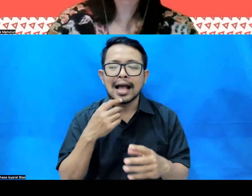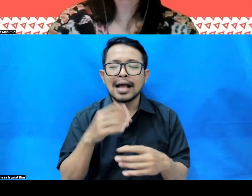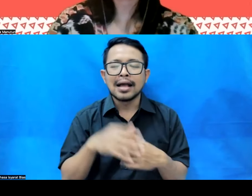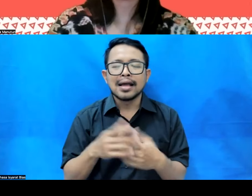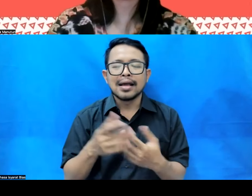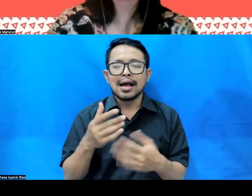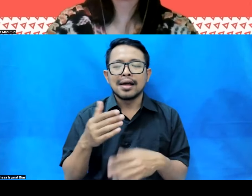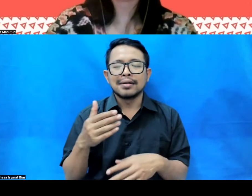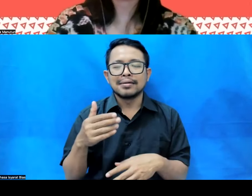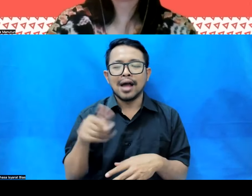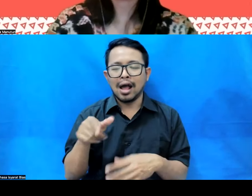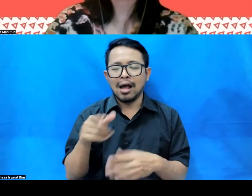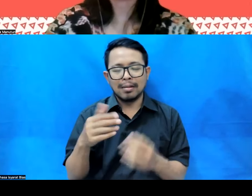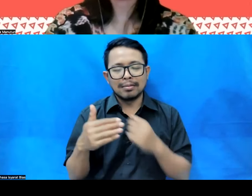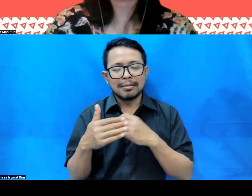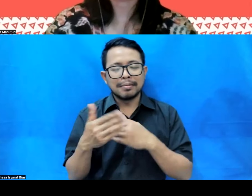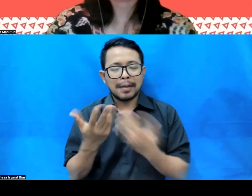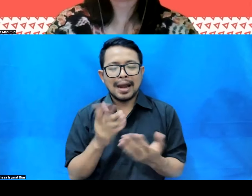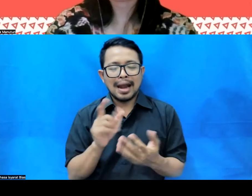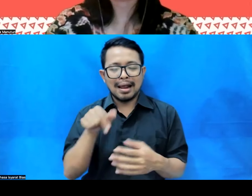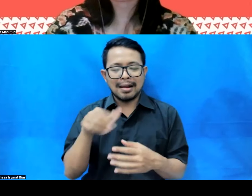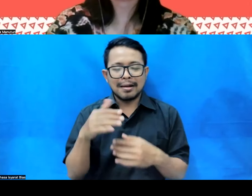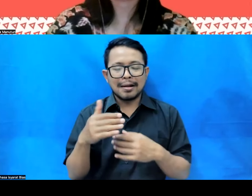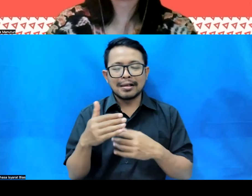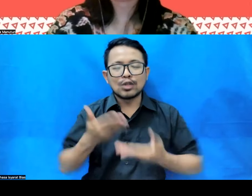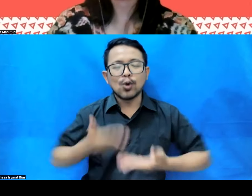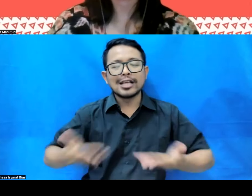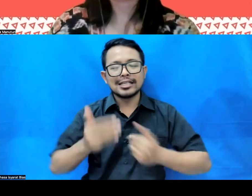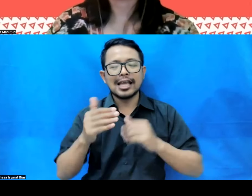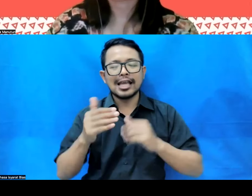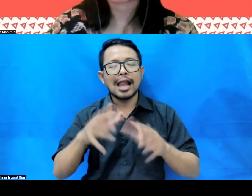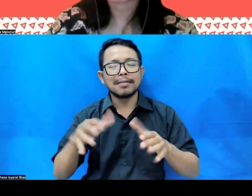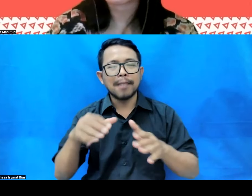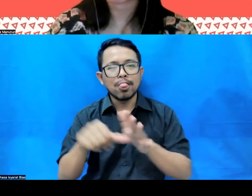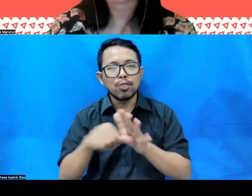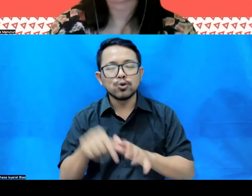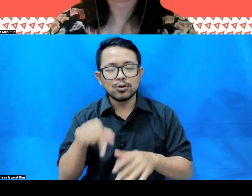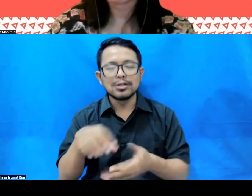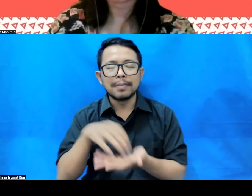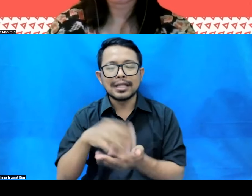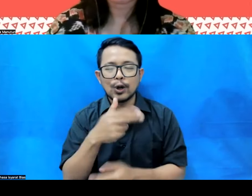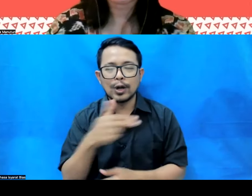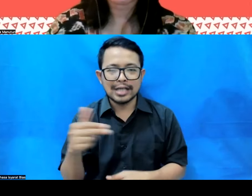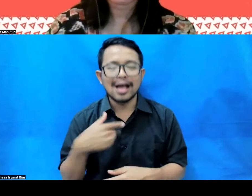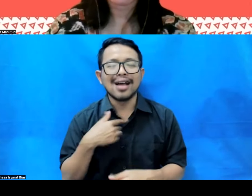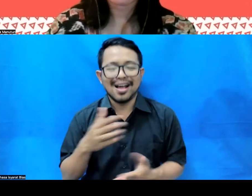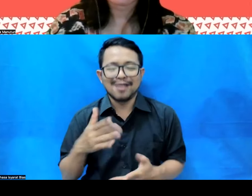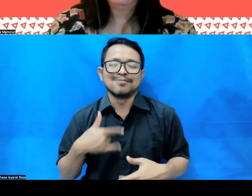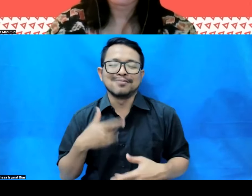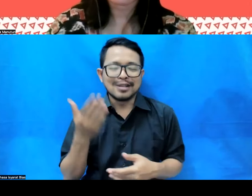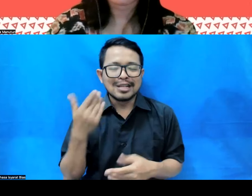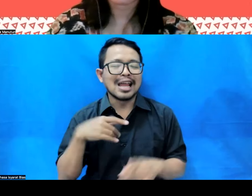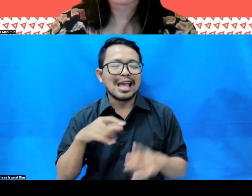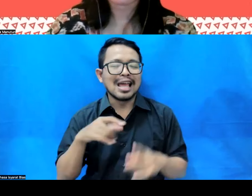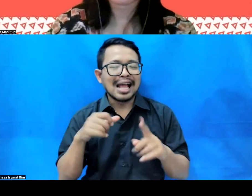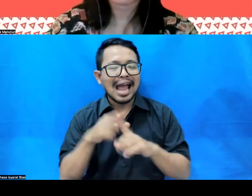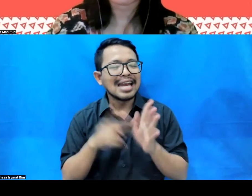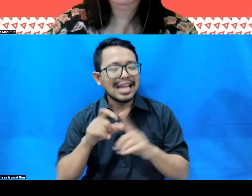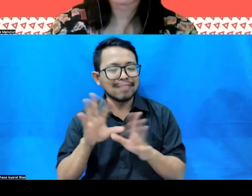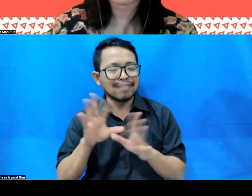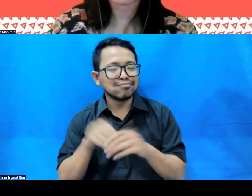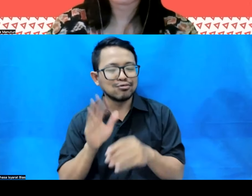of regarding the country facts of assistive technologies in Indonesia. So for that, I'm very, very happy that I'm also able